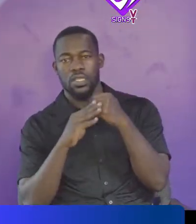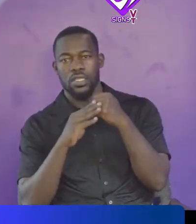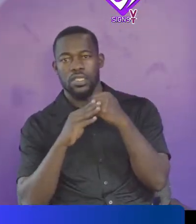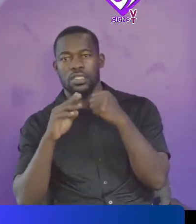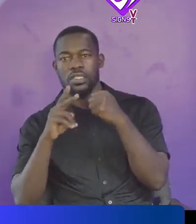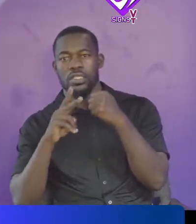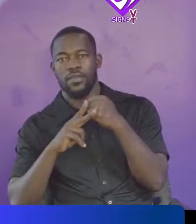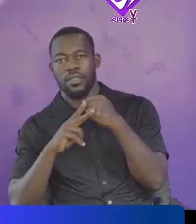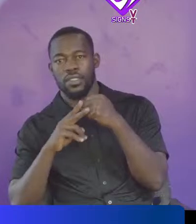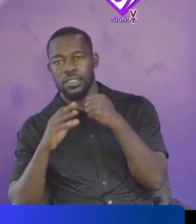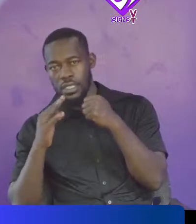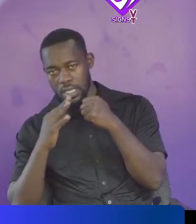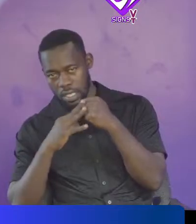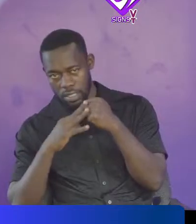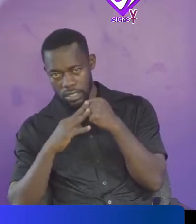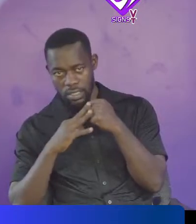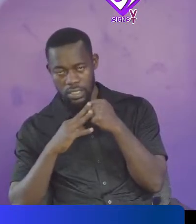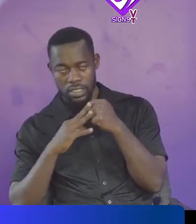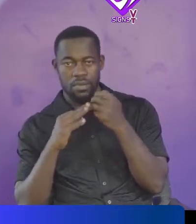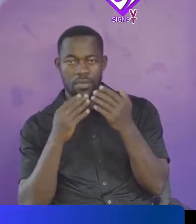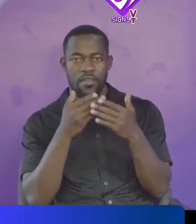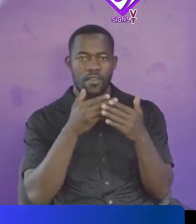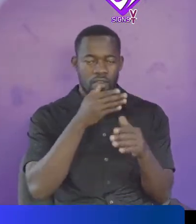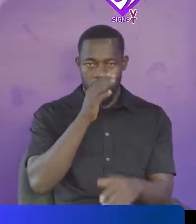which was at Jogoo House basement,